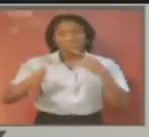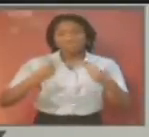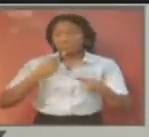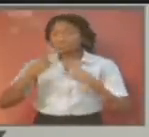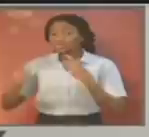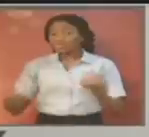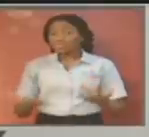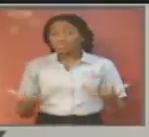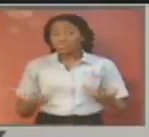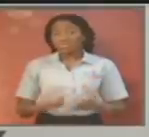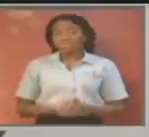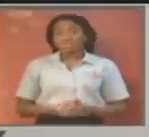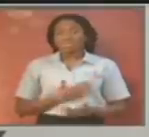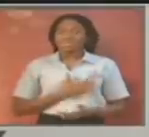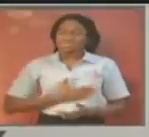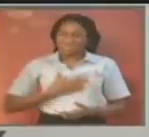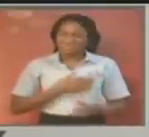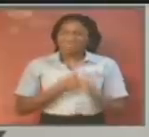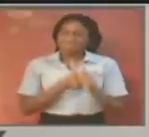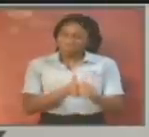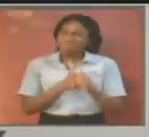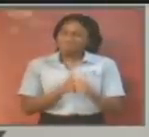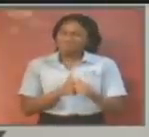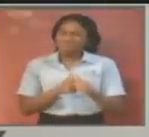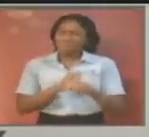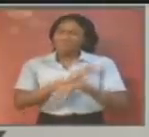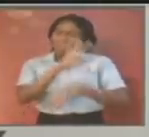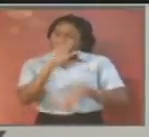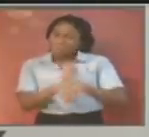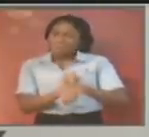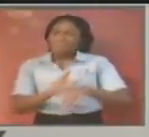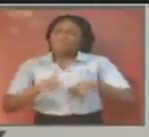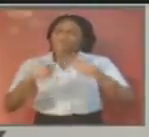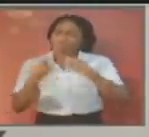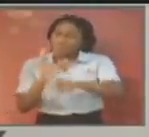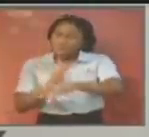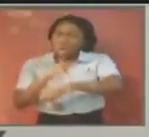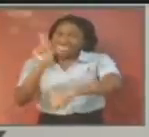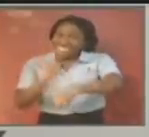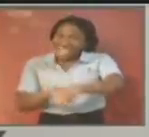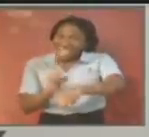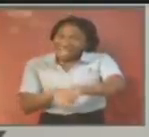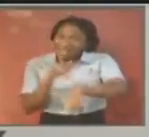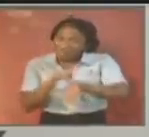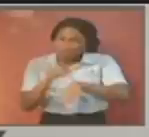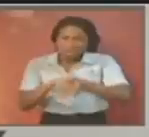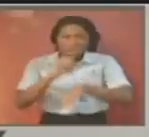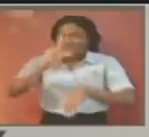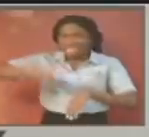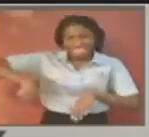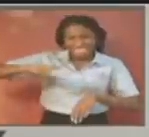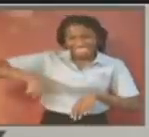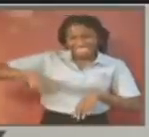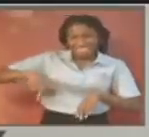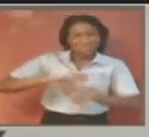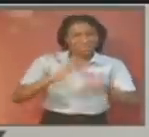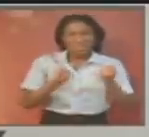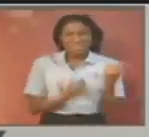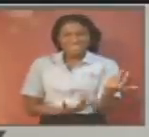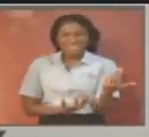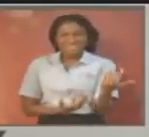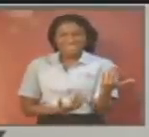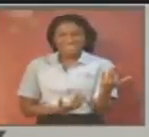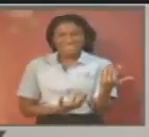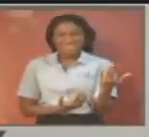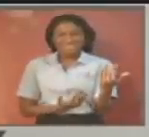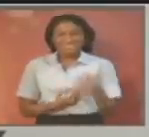to keep your appointments and the stipulated times, as this will minimize your waiting period and as